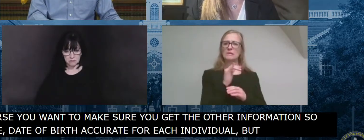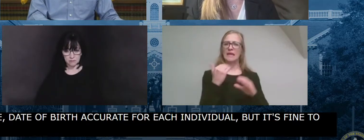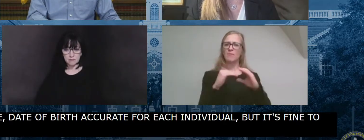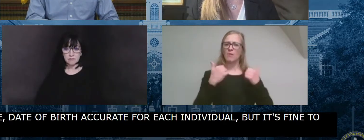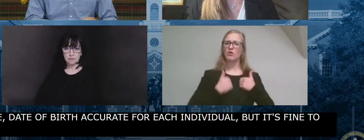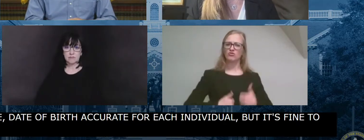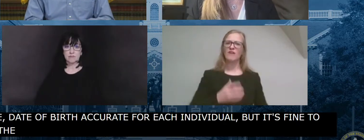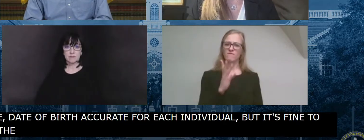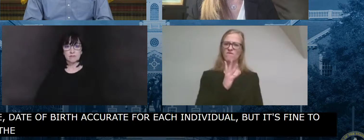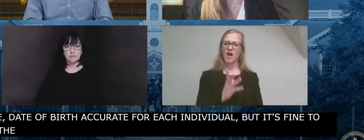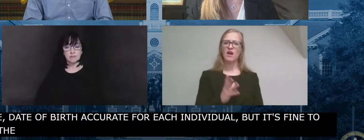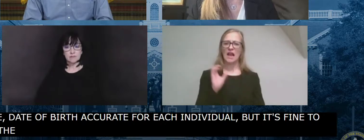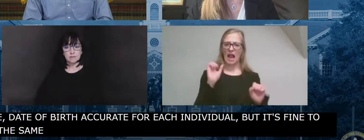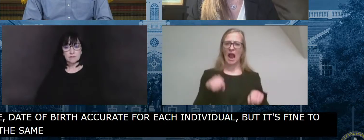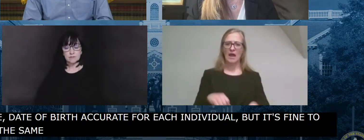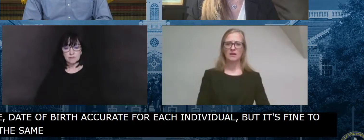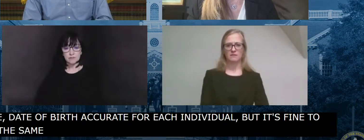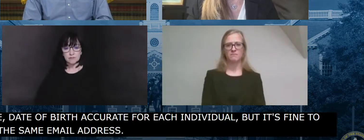address.